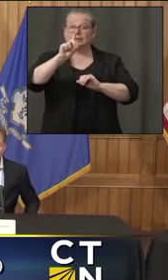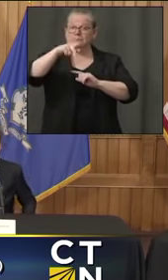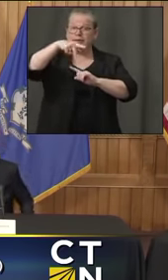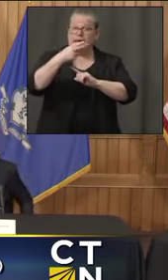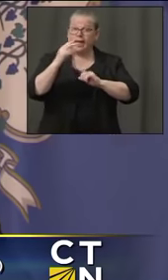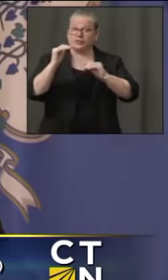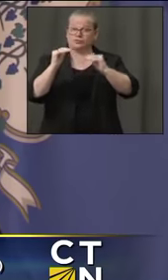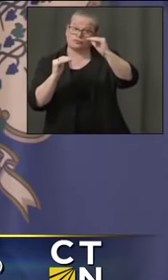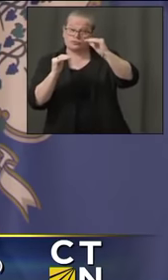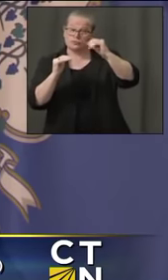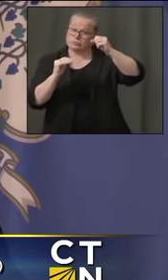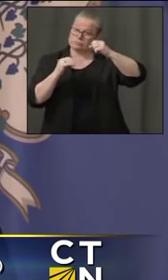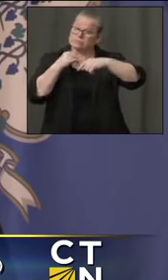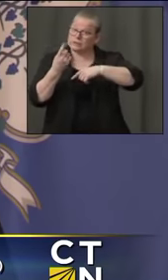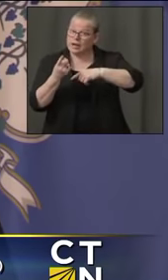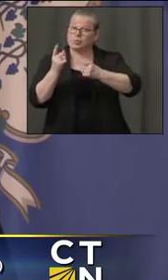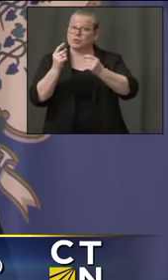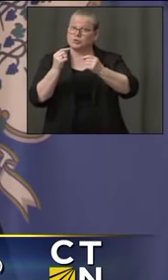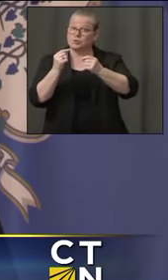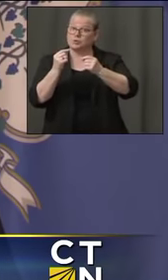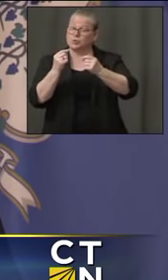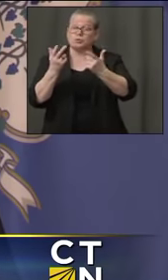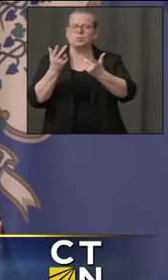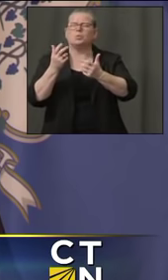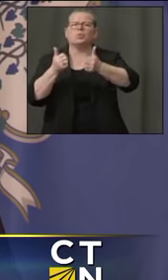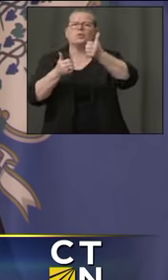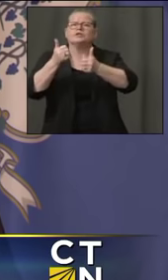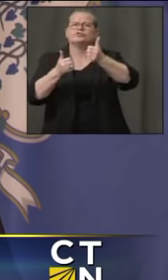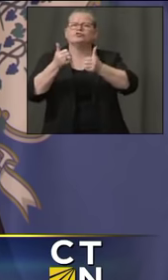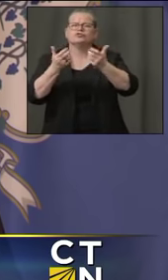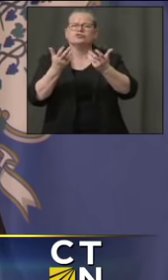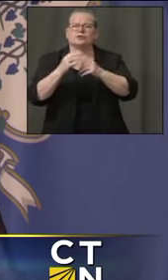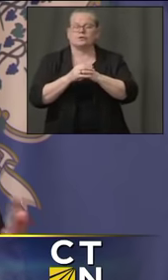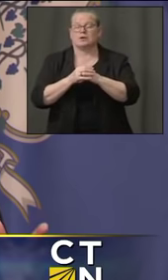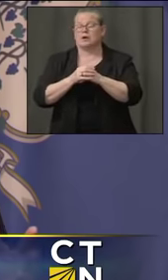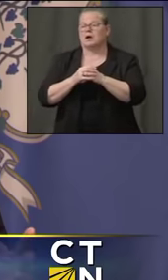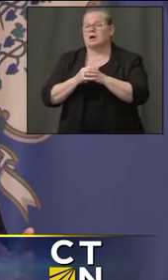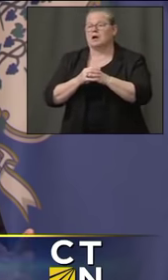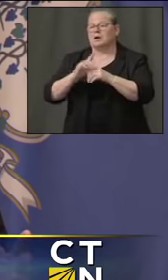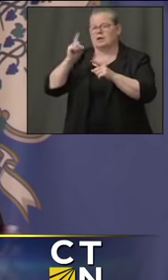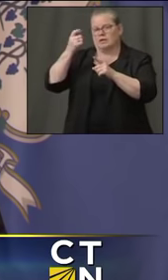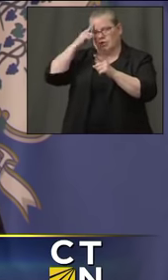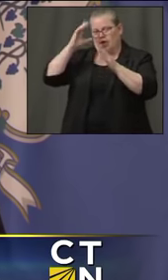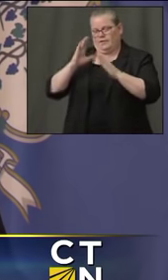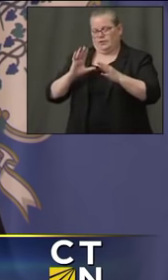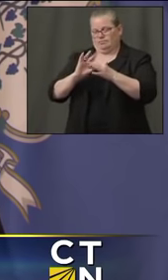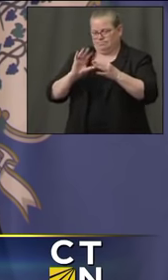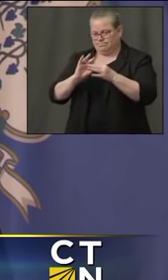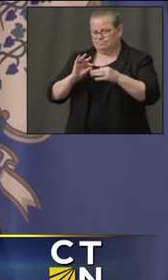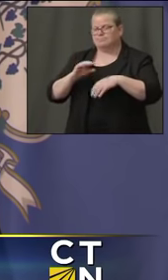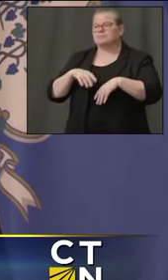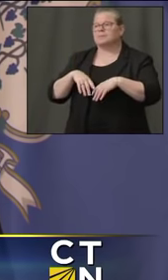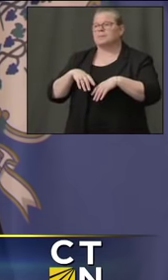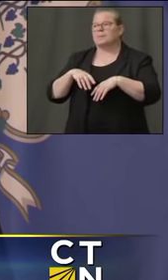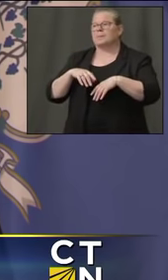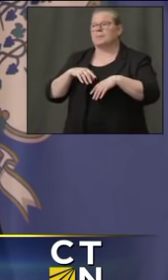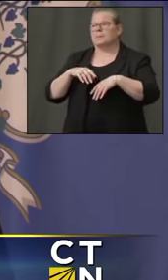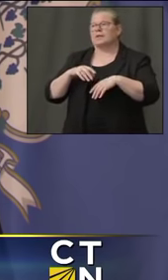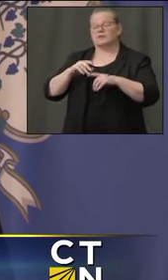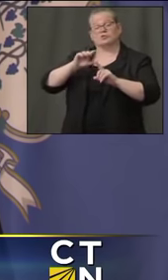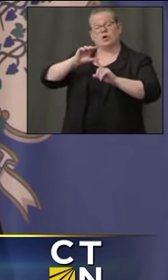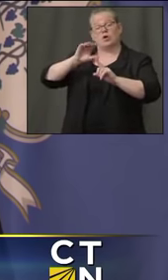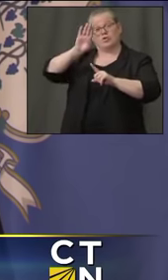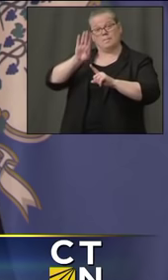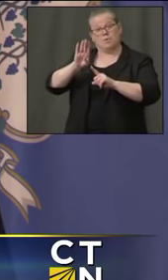on this, and then maybe Josh wants to fill in. But the Boston Consulting Group has really had a focus on COVID and